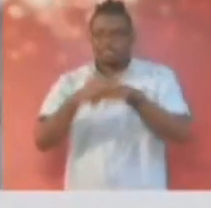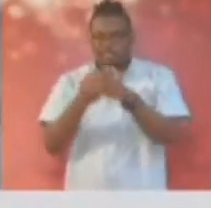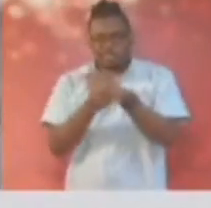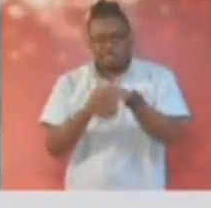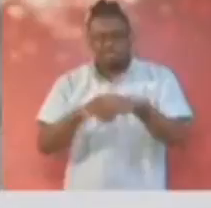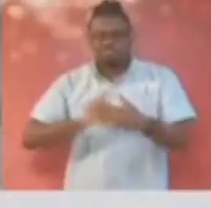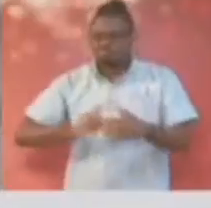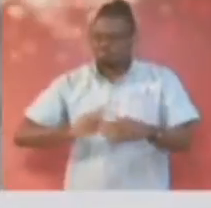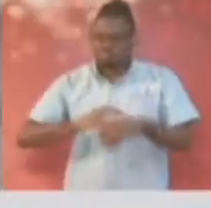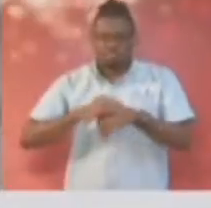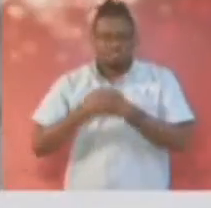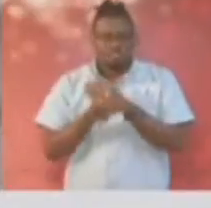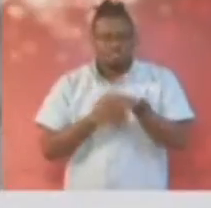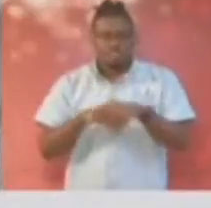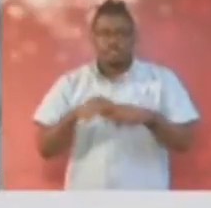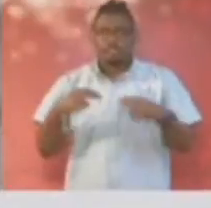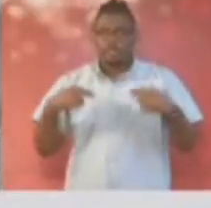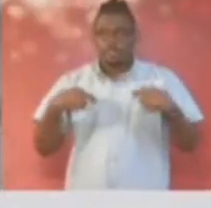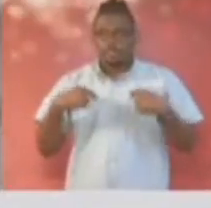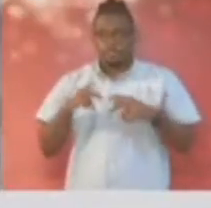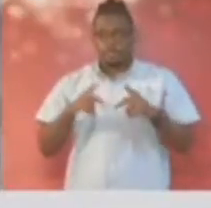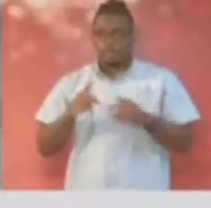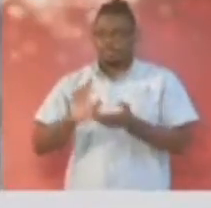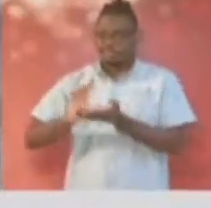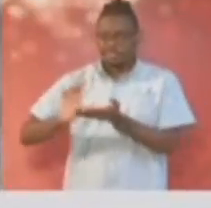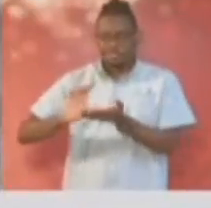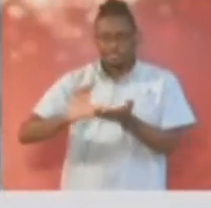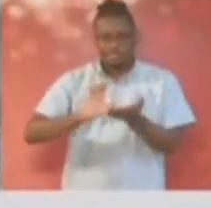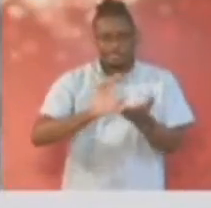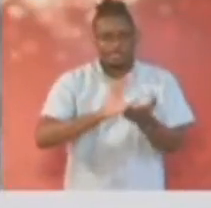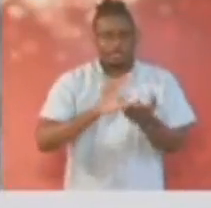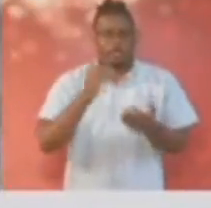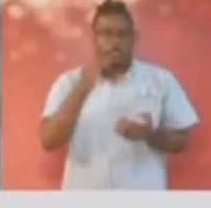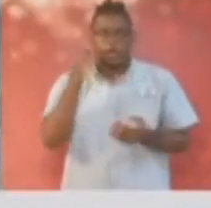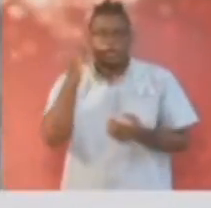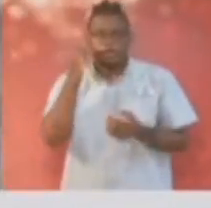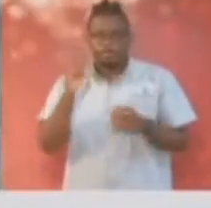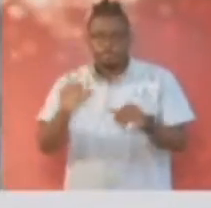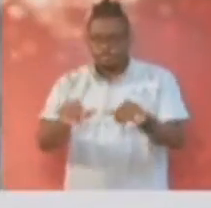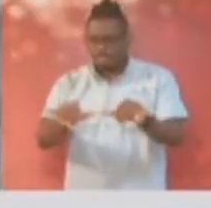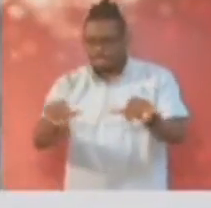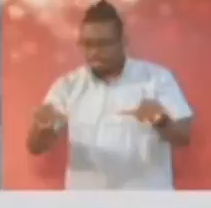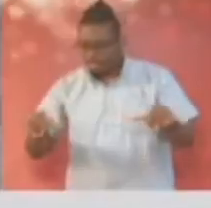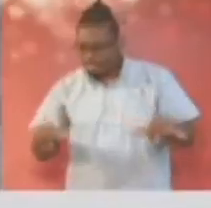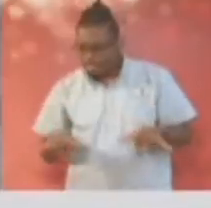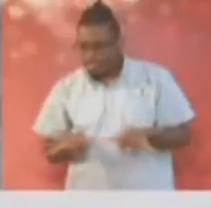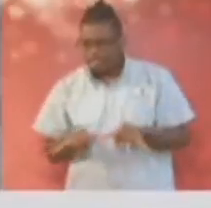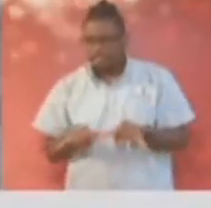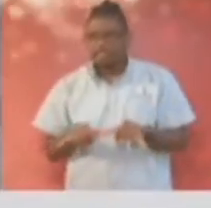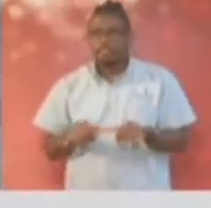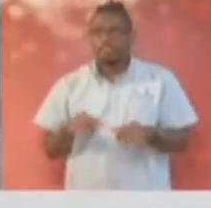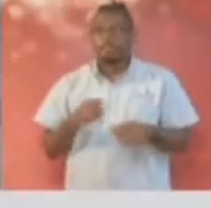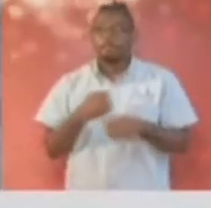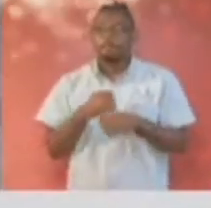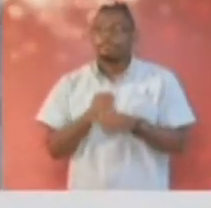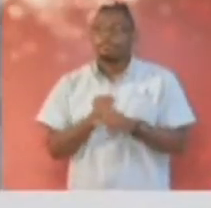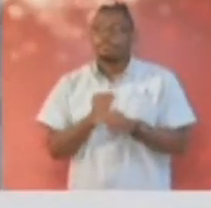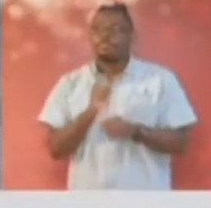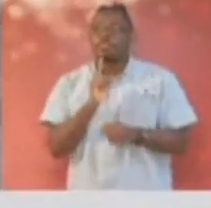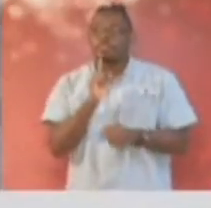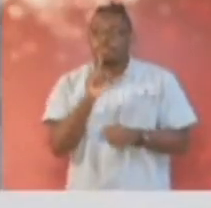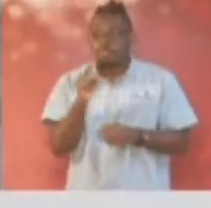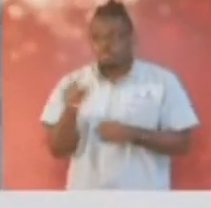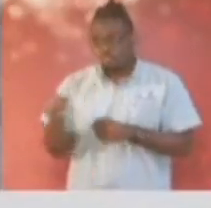hired help at your homes to do chores, etc., yard cleaning, painting, ensure that both you and